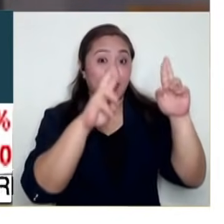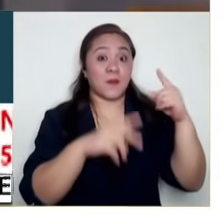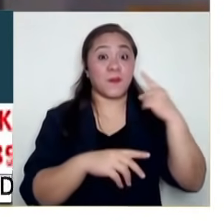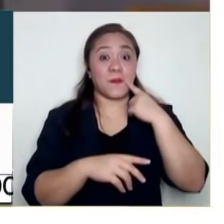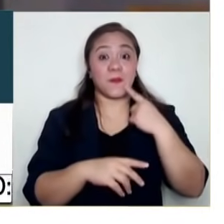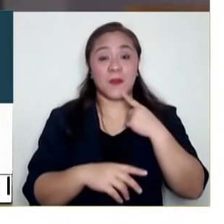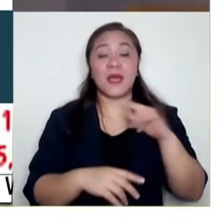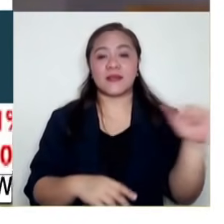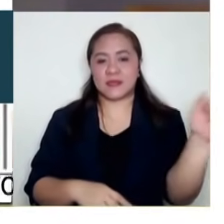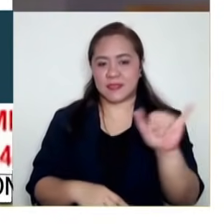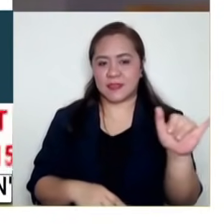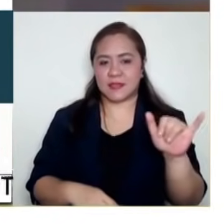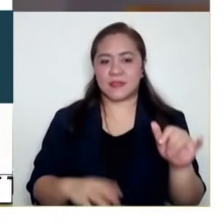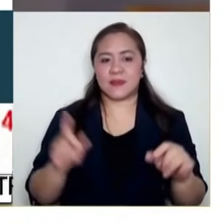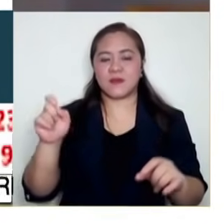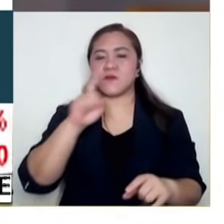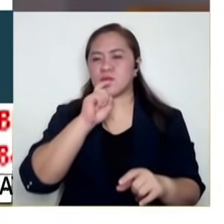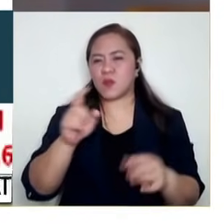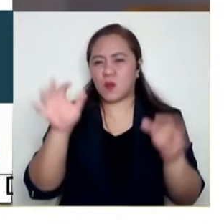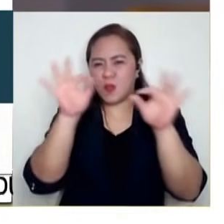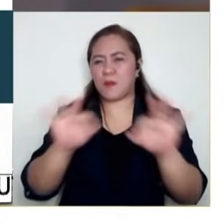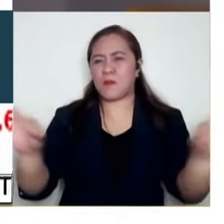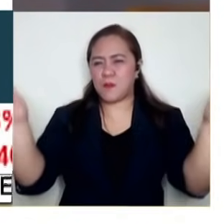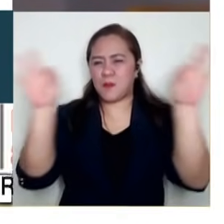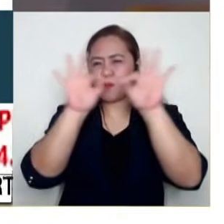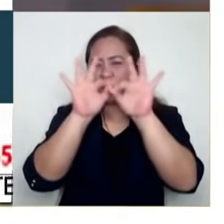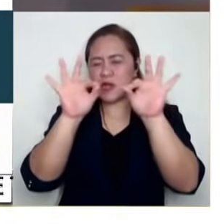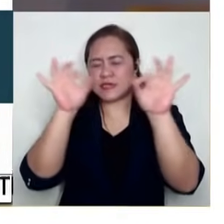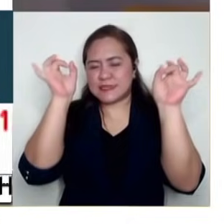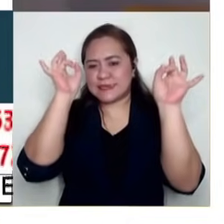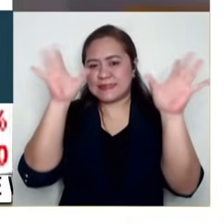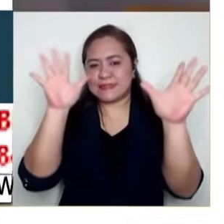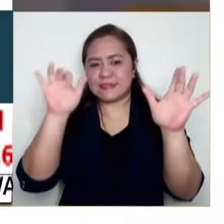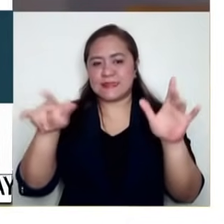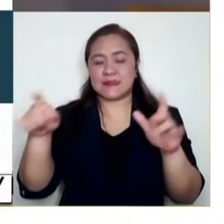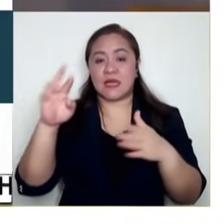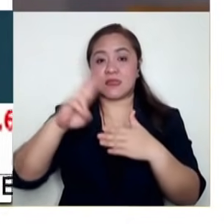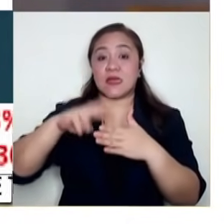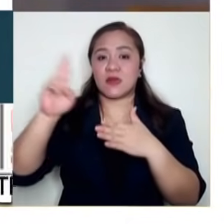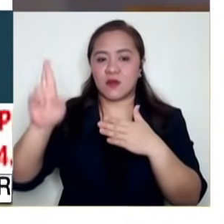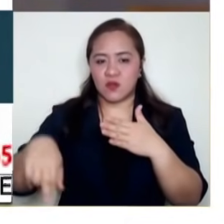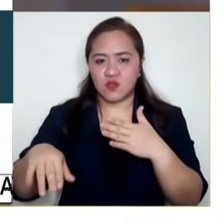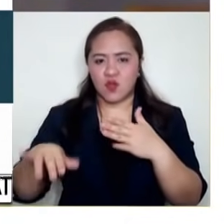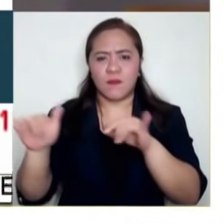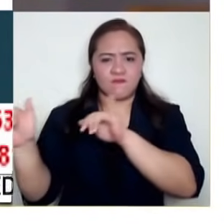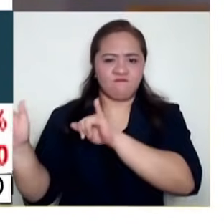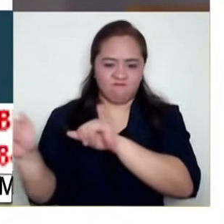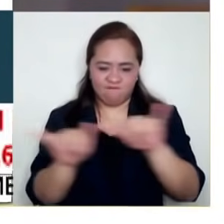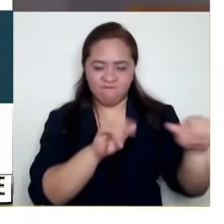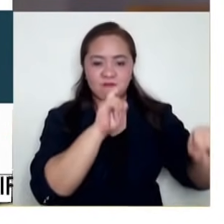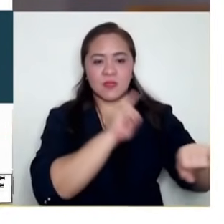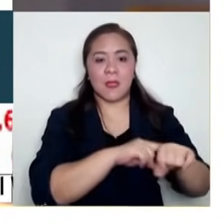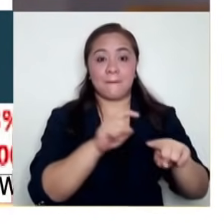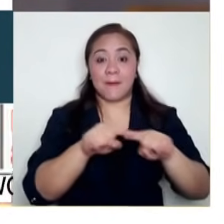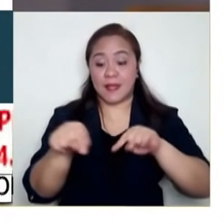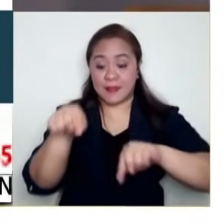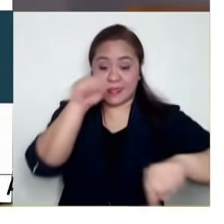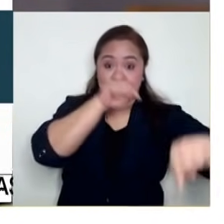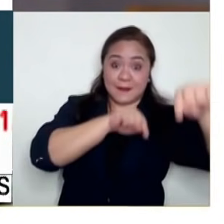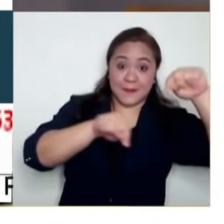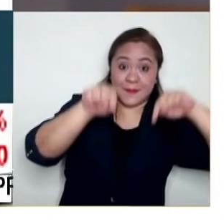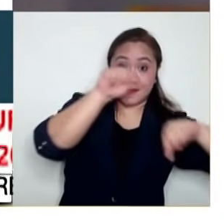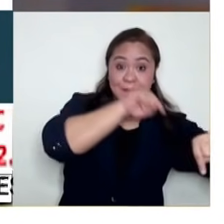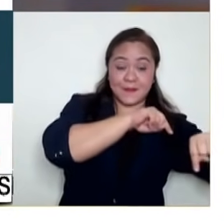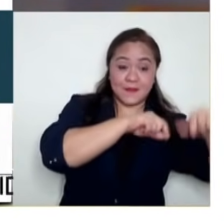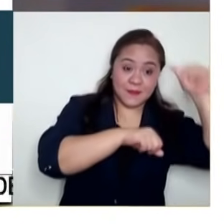That is really vital, the timeliness of all of these actions and results. But again, I go back. If we could have, if